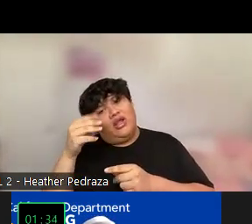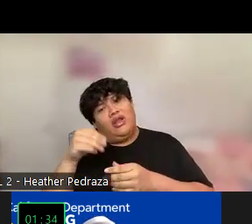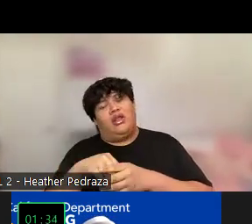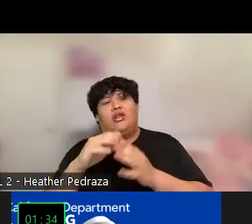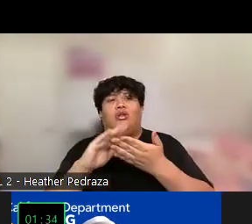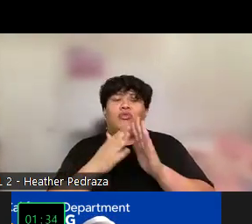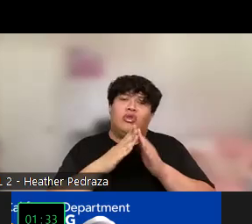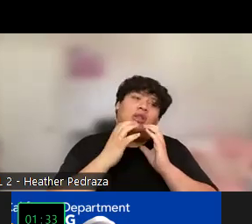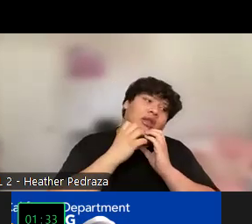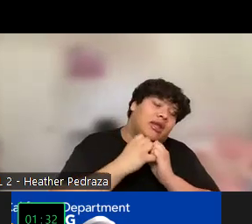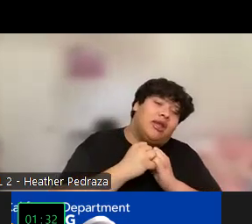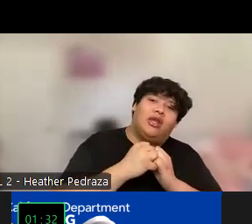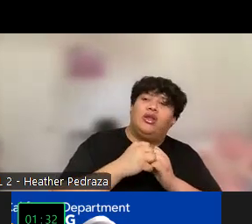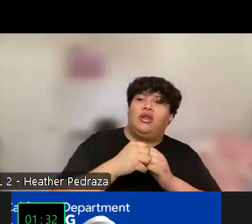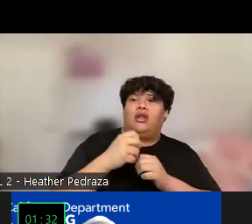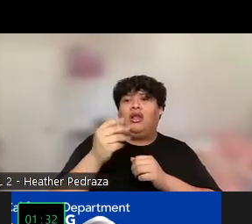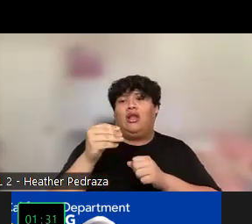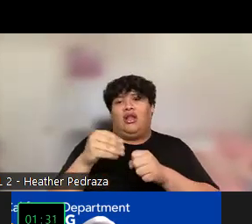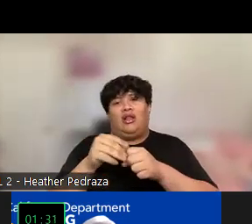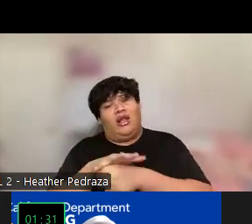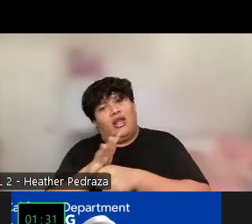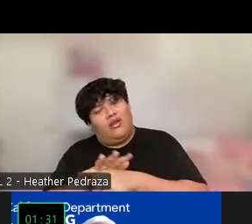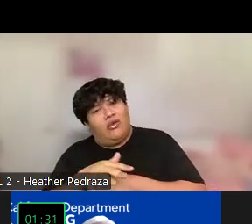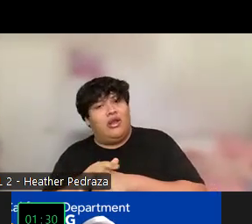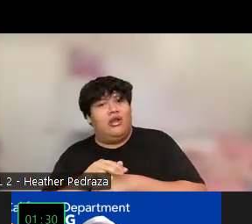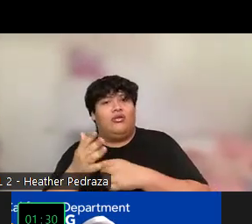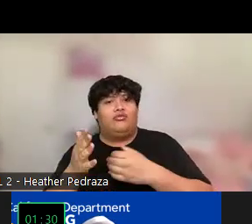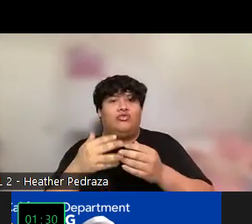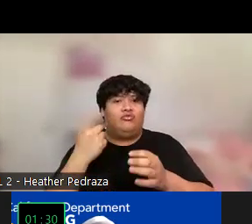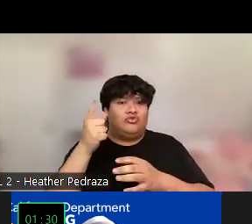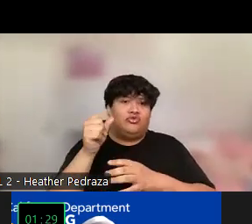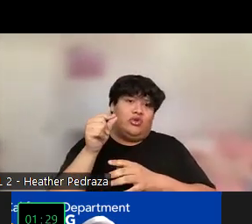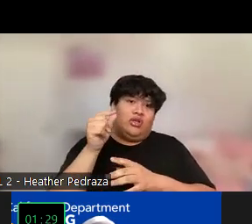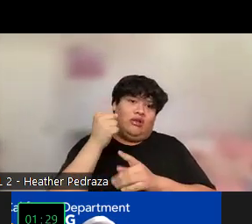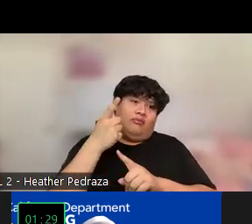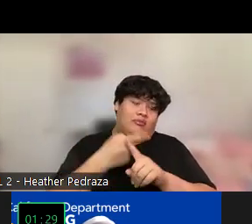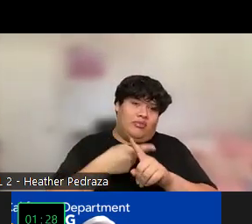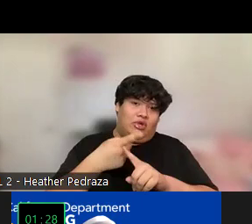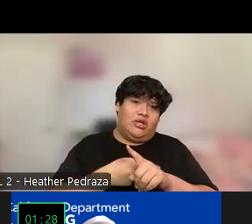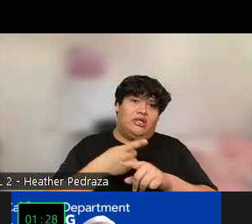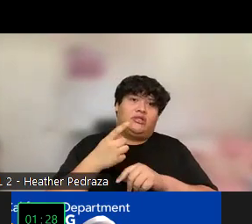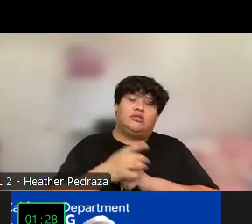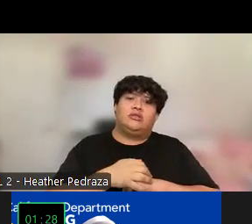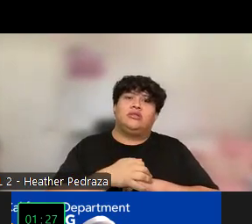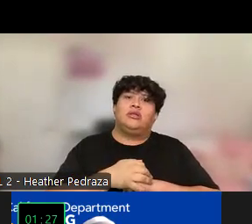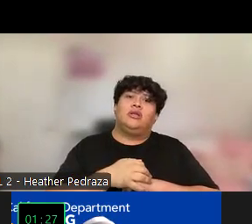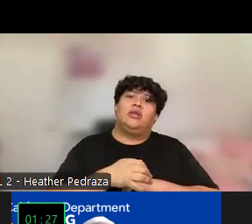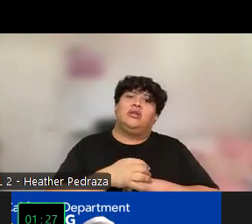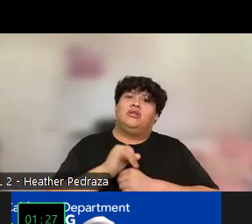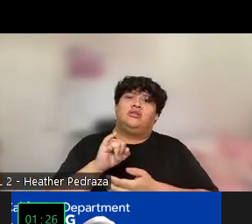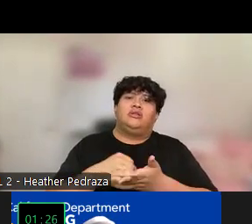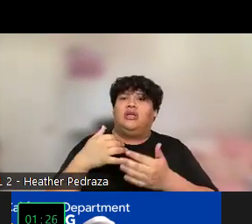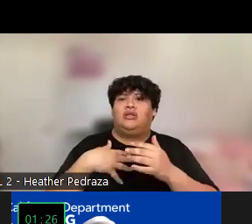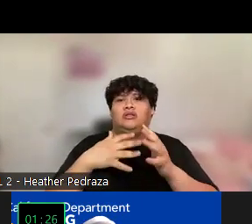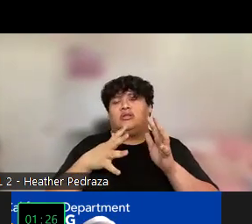care, the community care area for about almost 20 months. And just has a